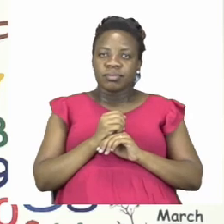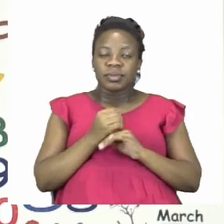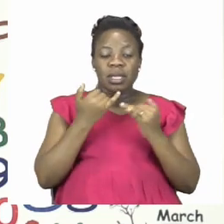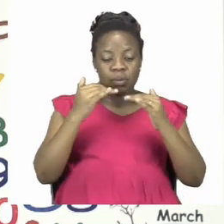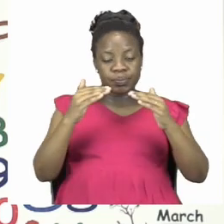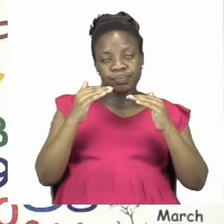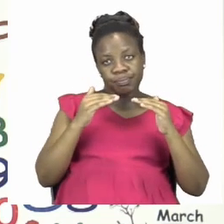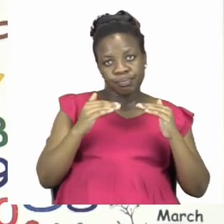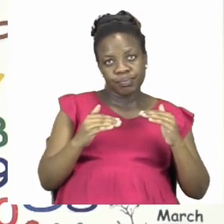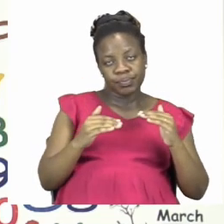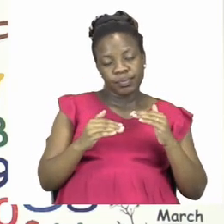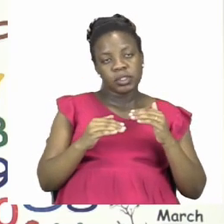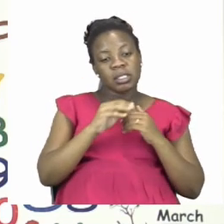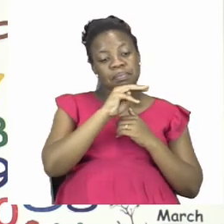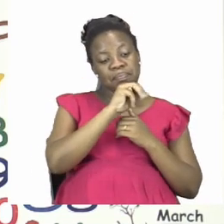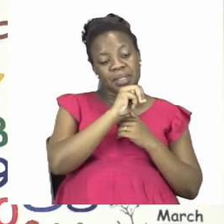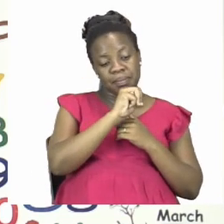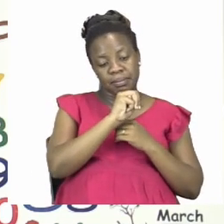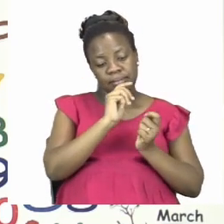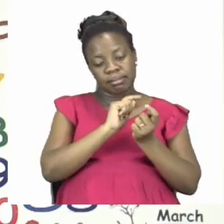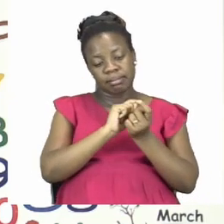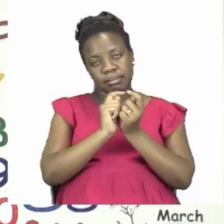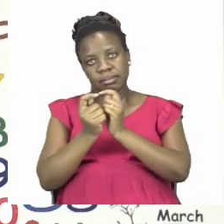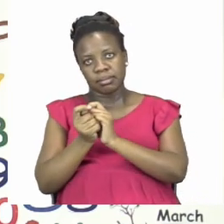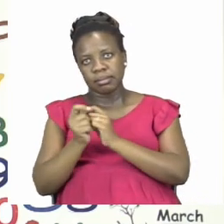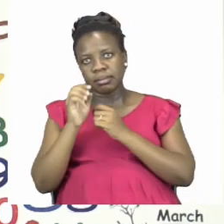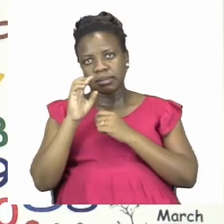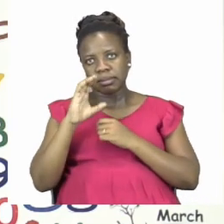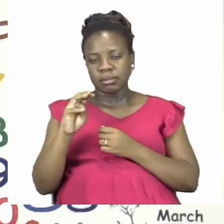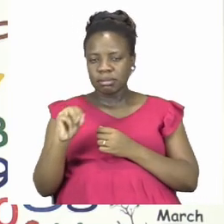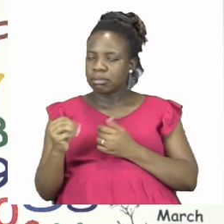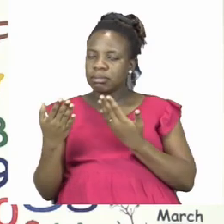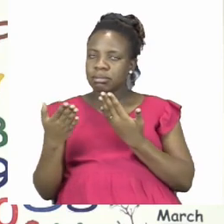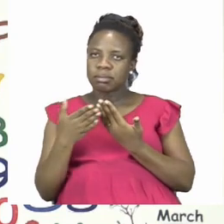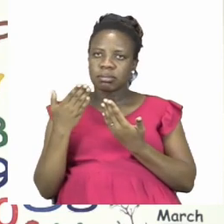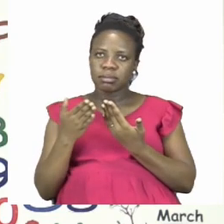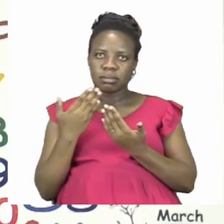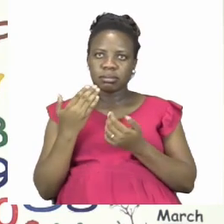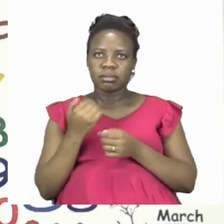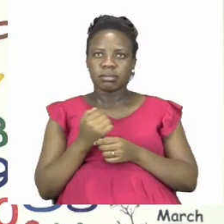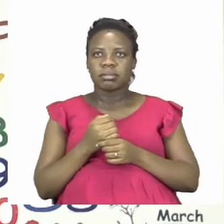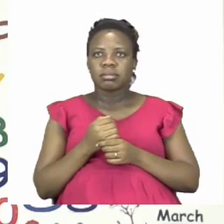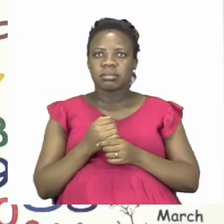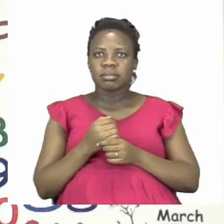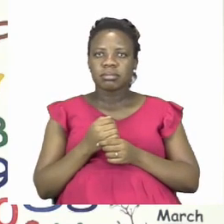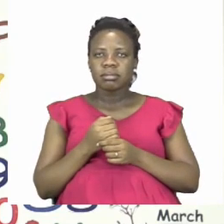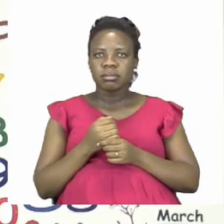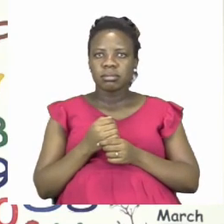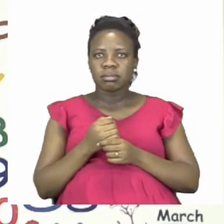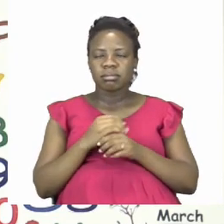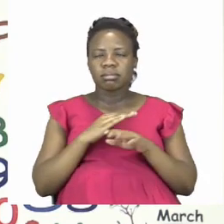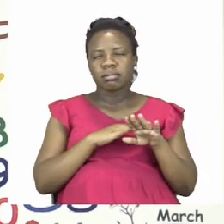millimeters to centimeters? That one is also very simple. Now, let's say we